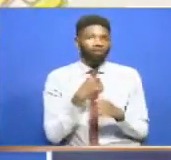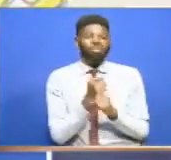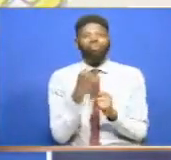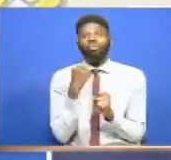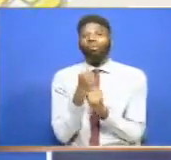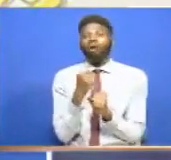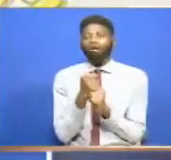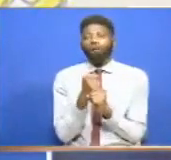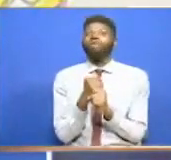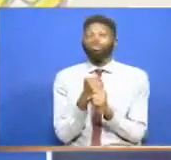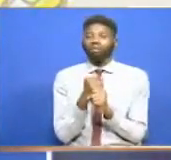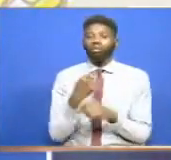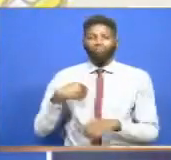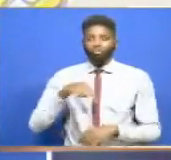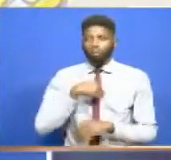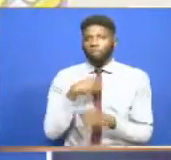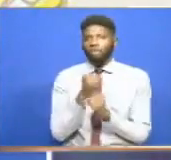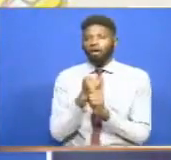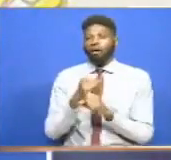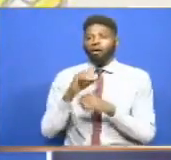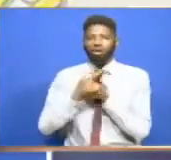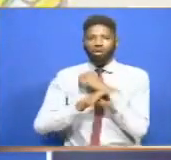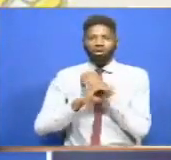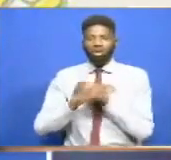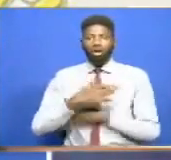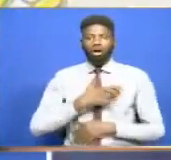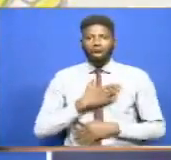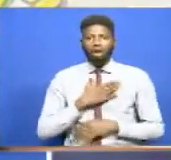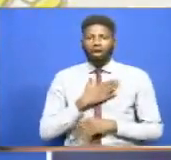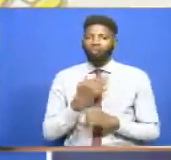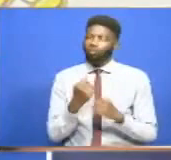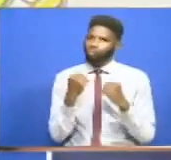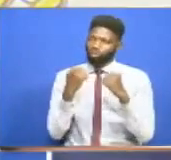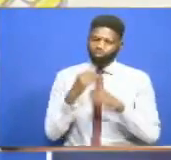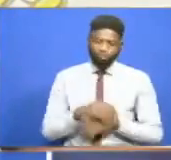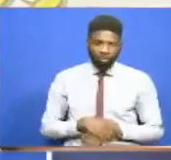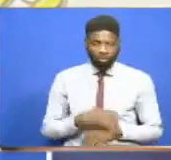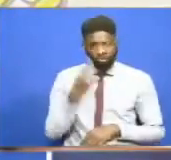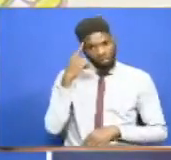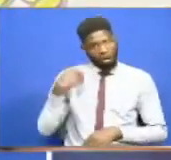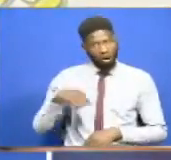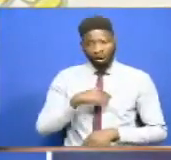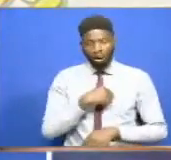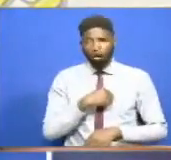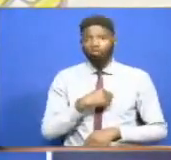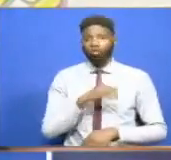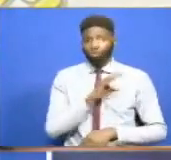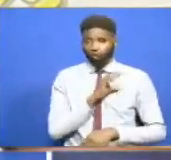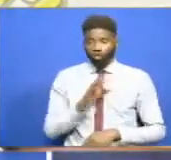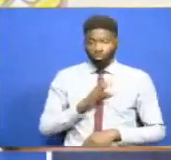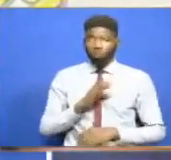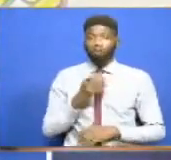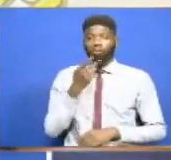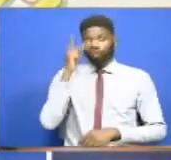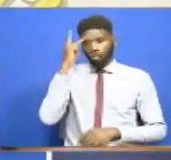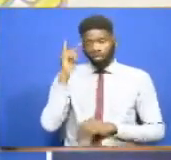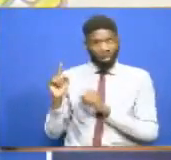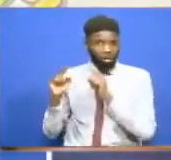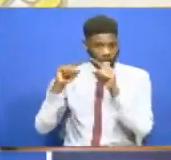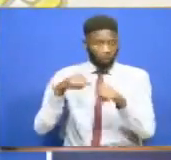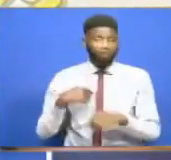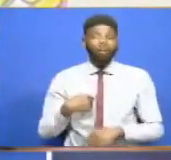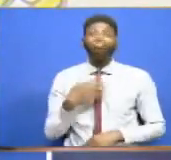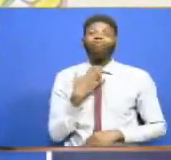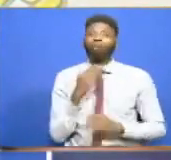country vibrant. So for us at the commission, for the parents who've come here today, I want to encourage you and encourage